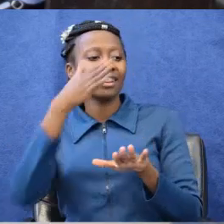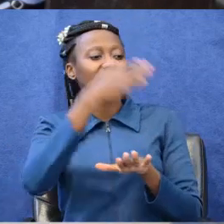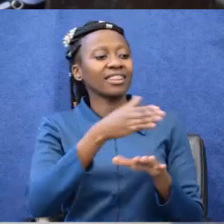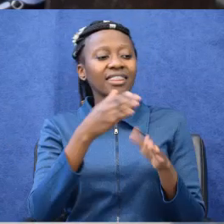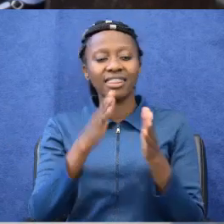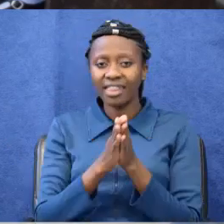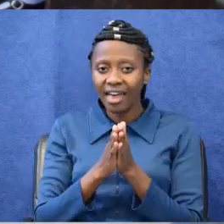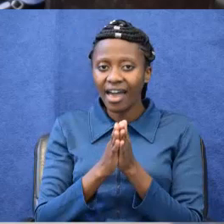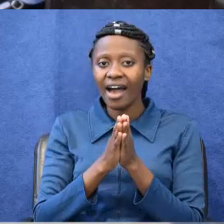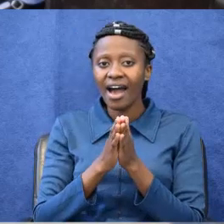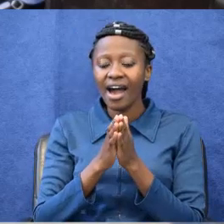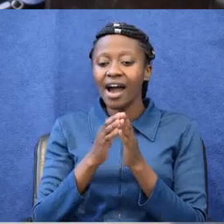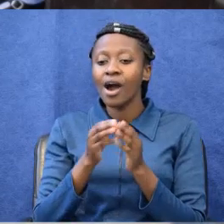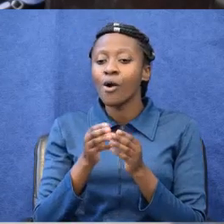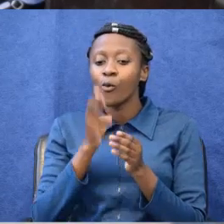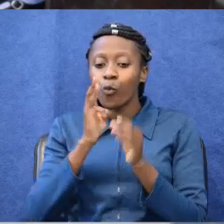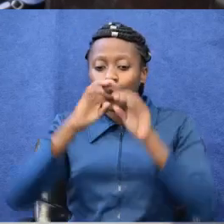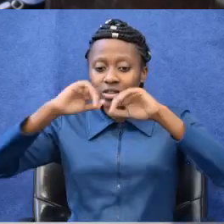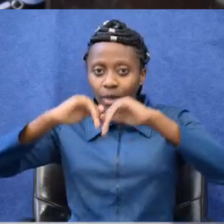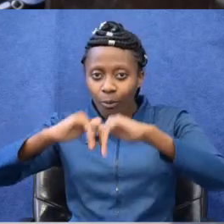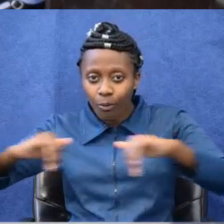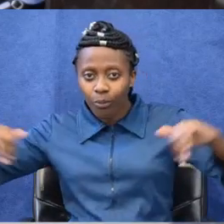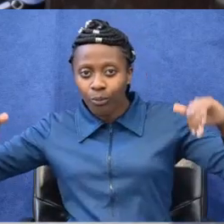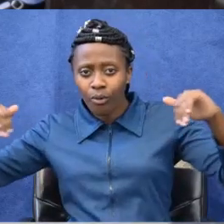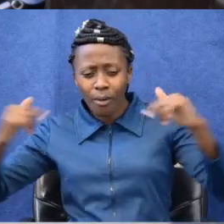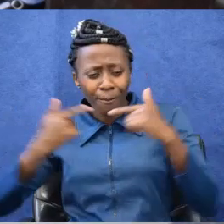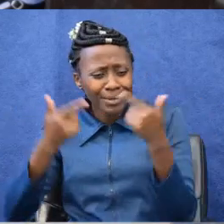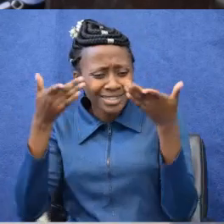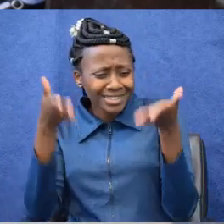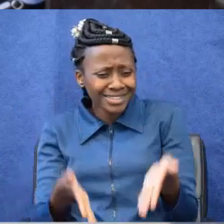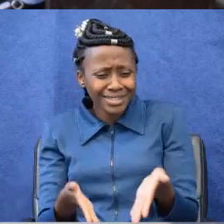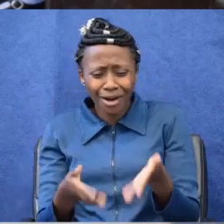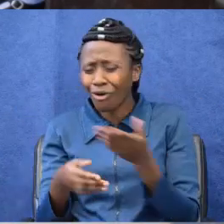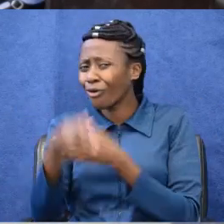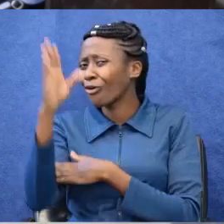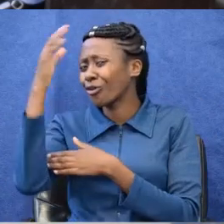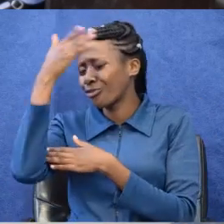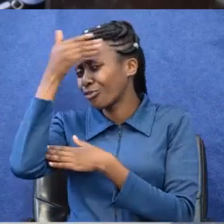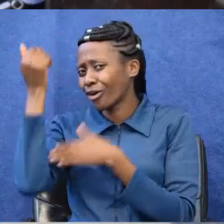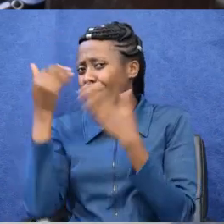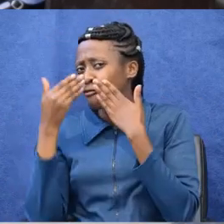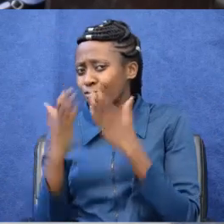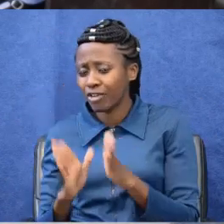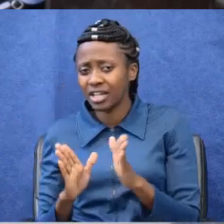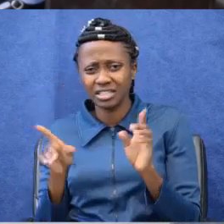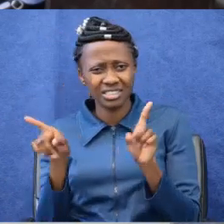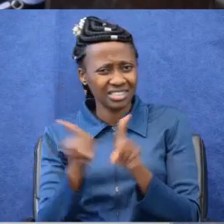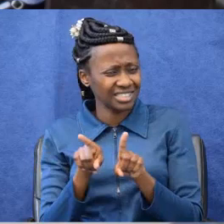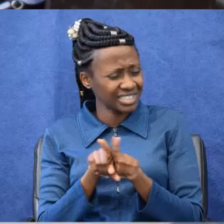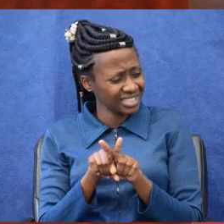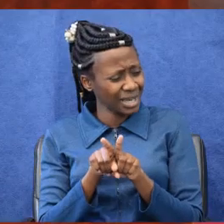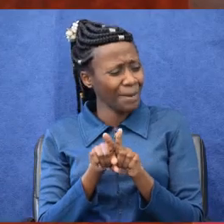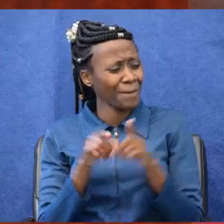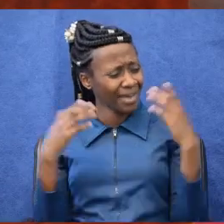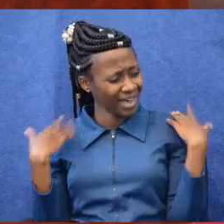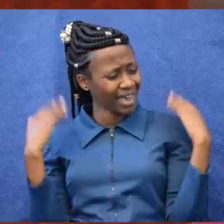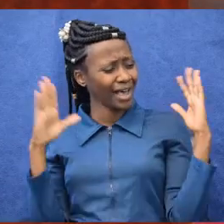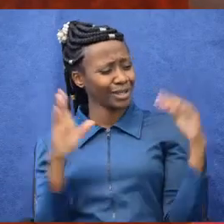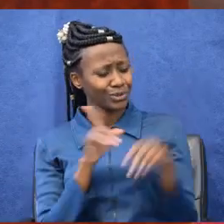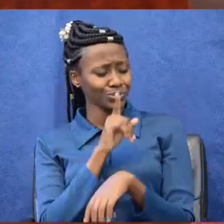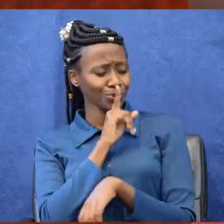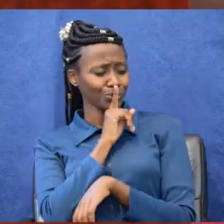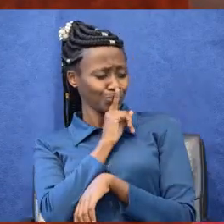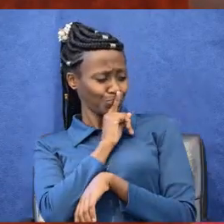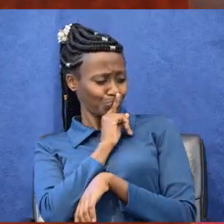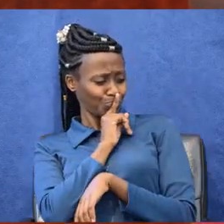rivers parted. But now it's like he has forgotten us." And the angel of the Lord was just quiet, listening